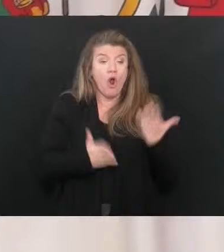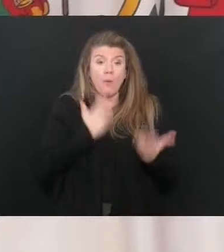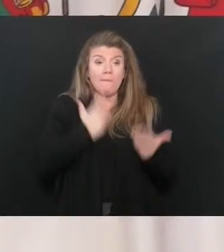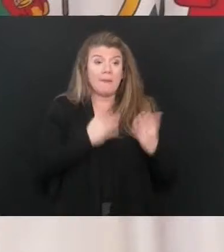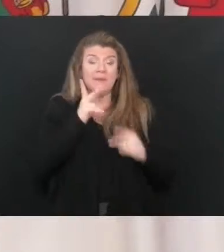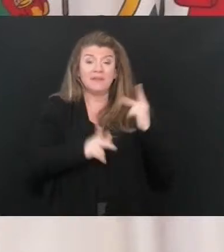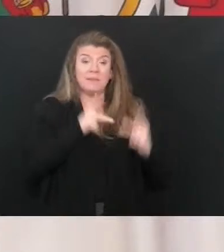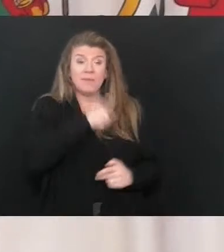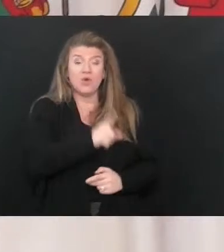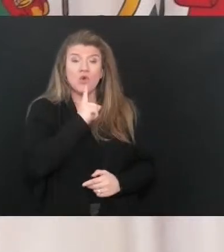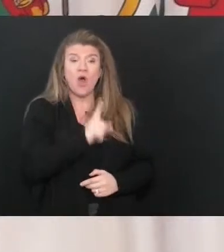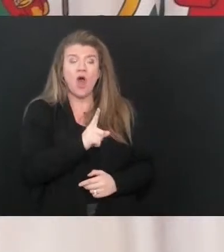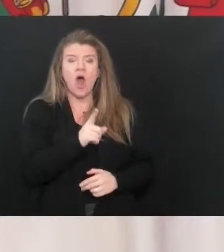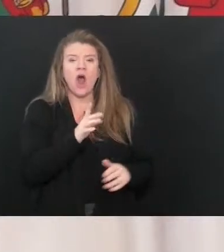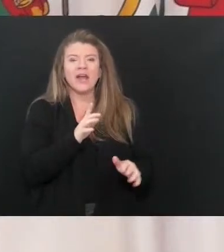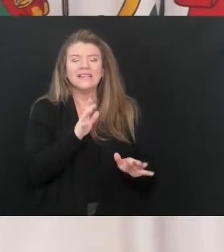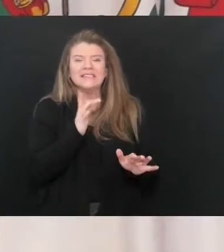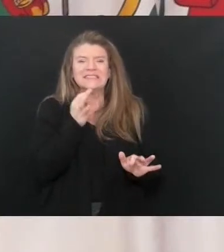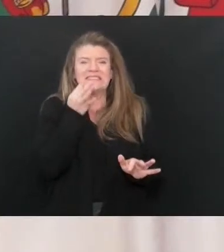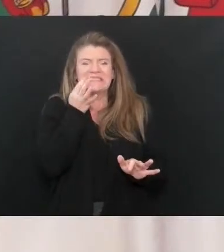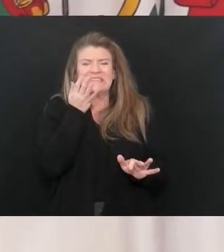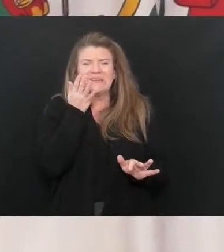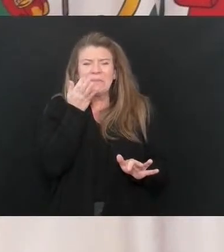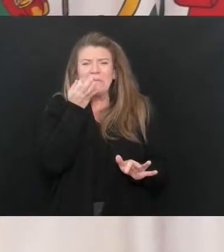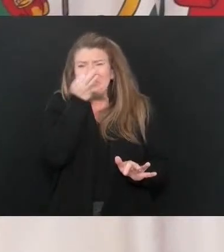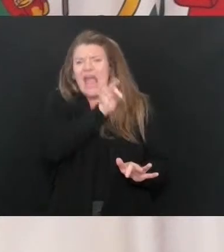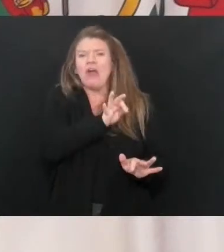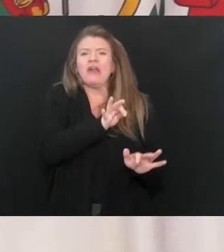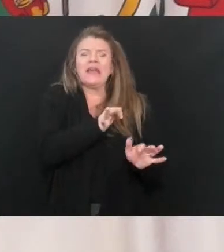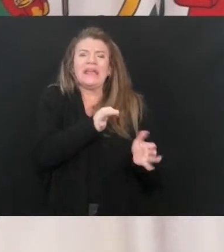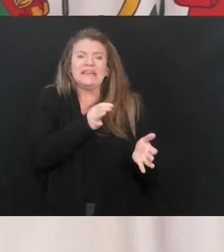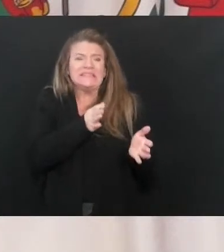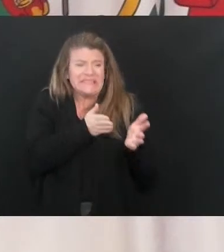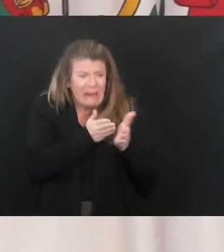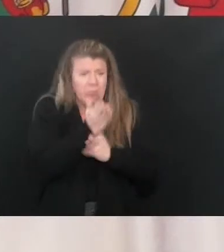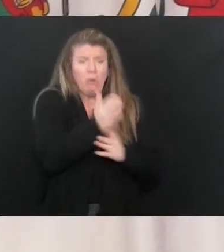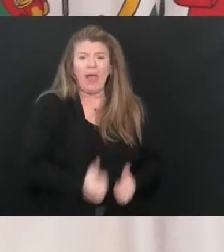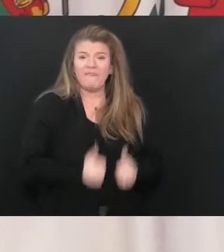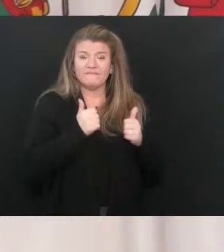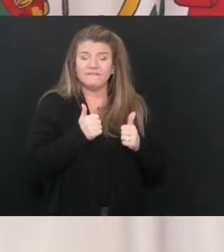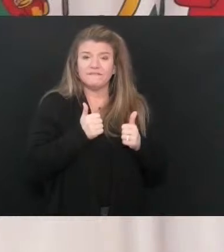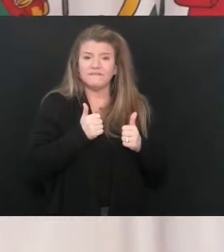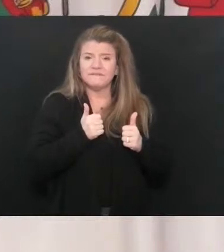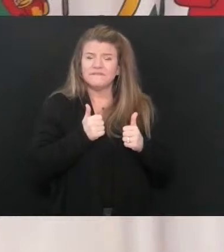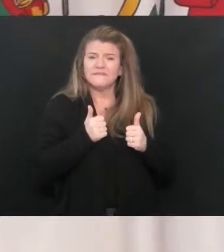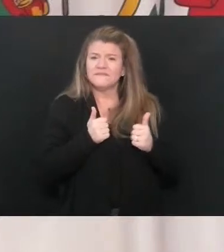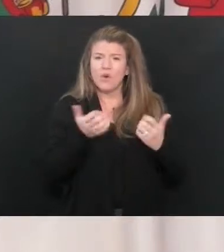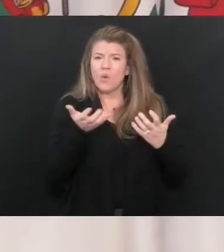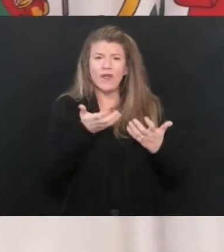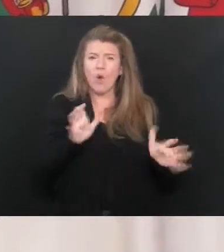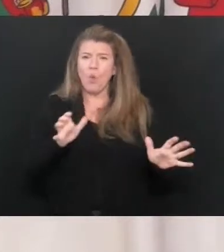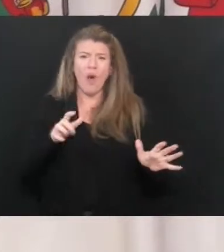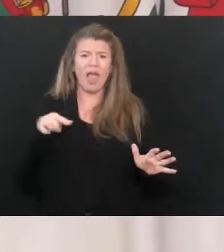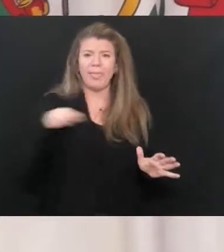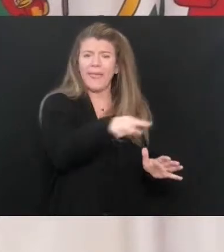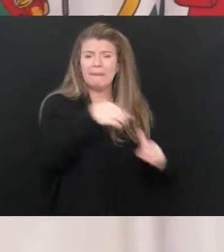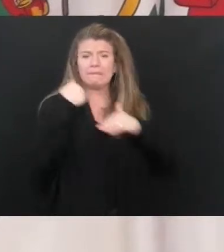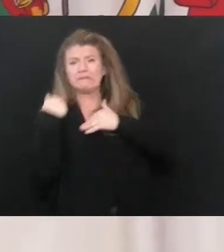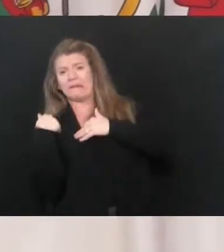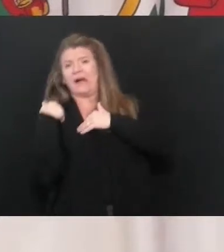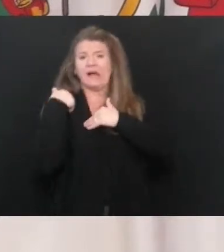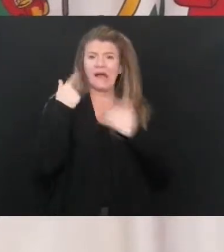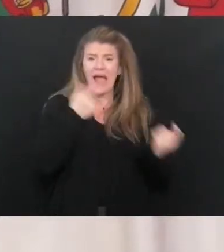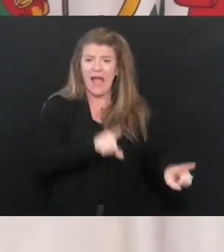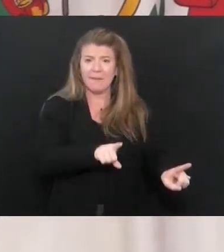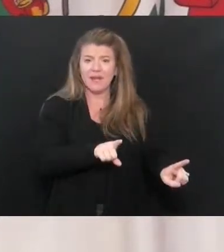there that are just kind of getting by, we don't put this on their back. We've got to be sure